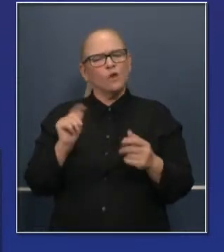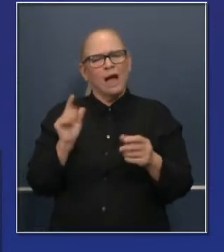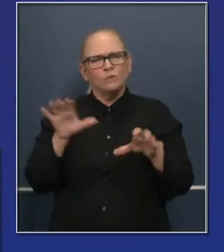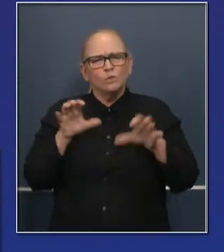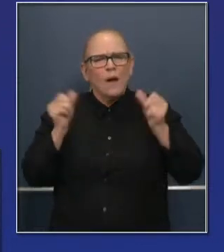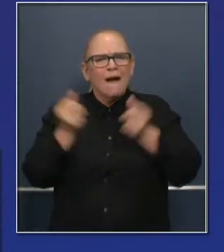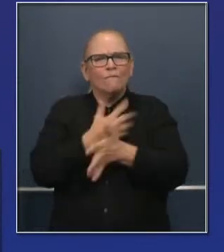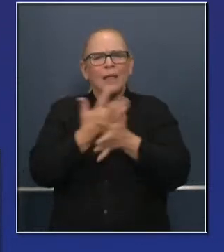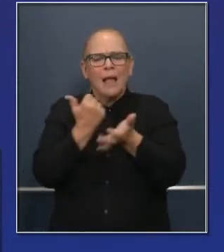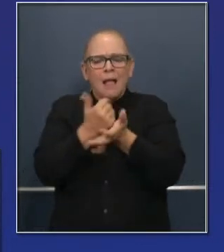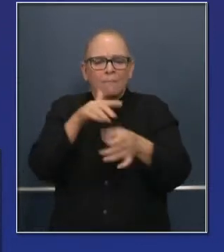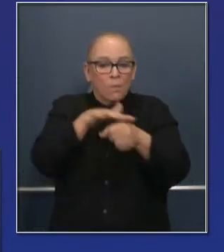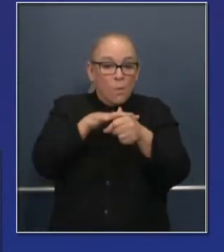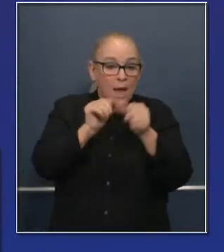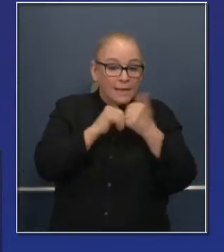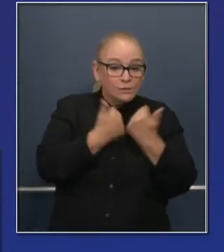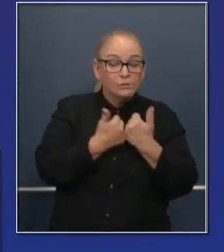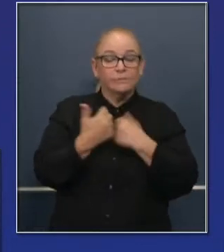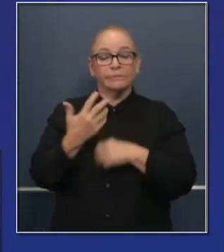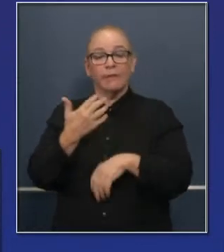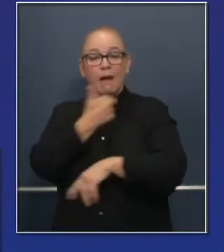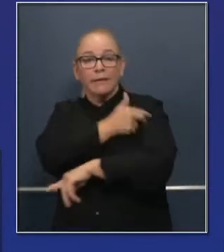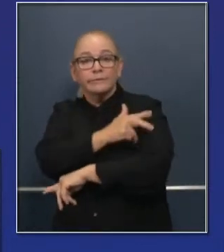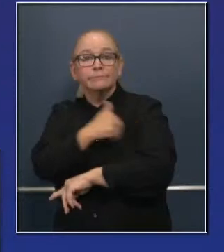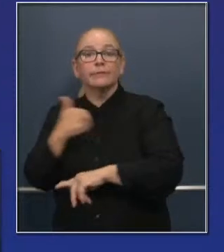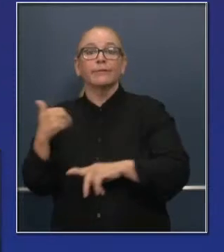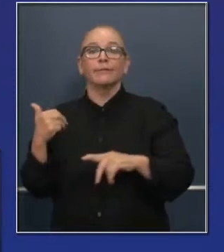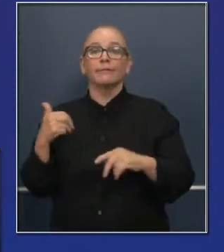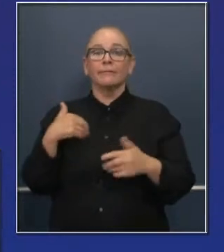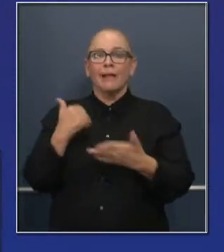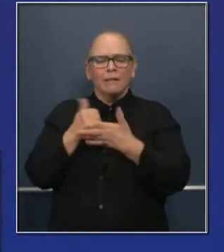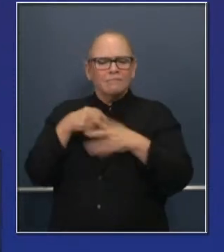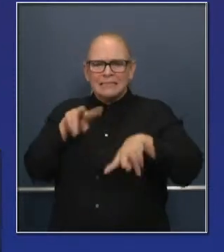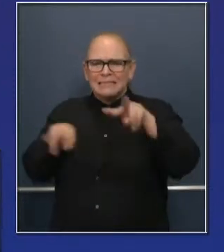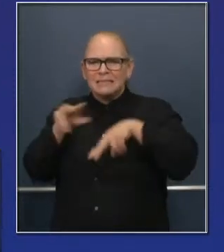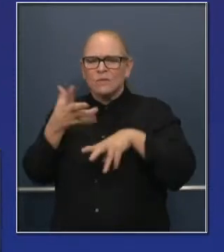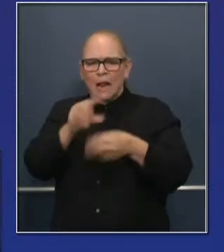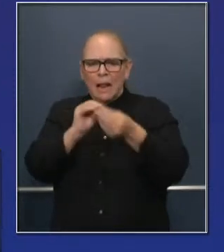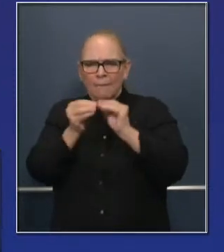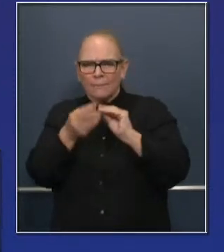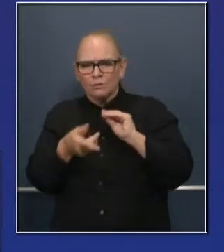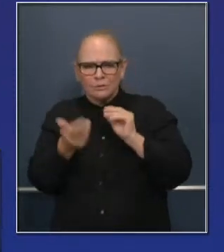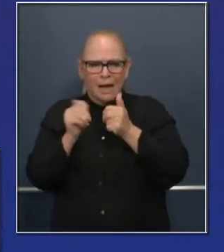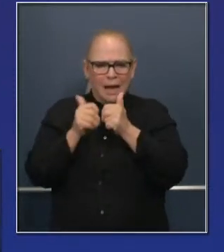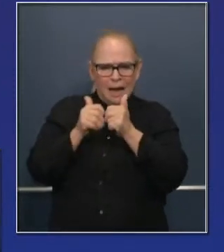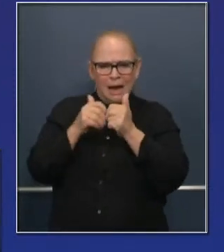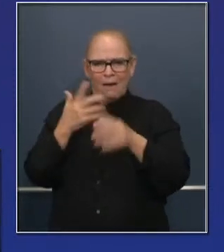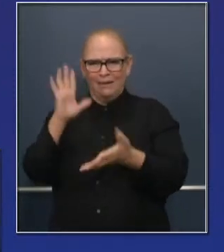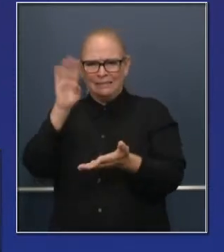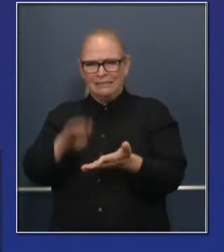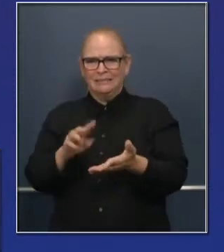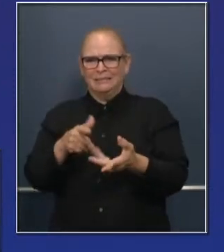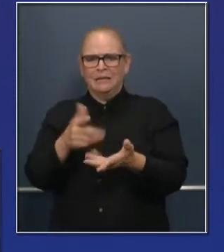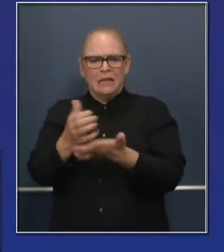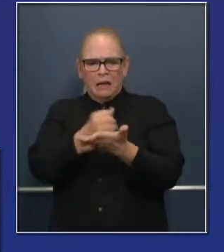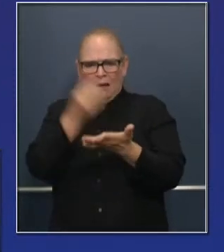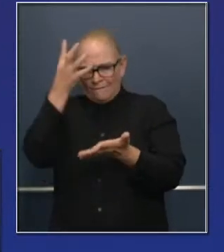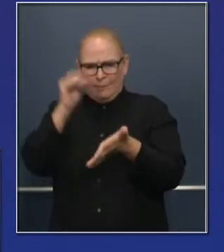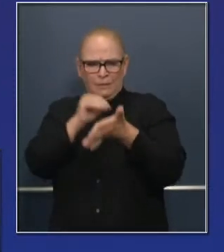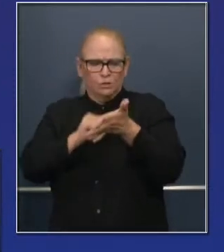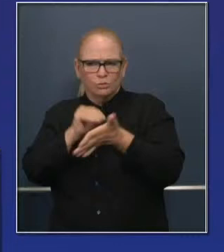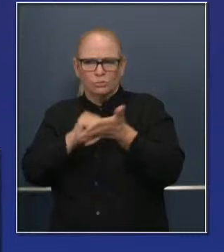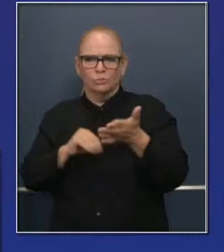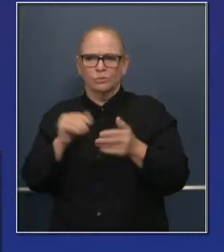working with counties to assess their current dashboard as it relates to data collection, identifying whatever gaps